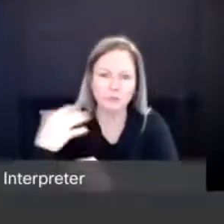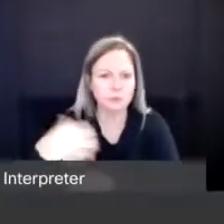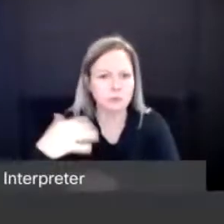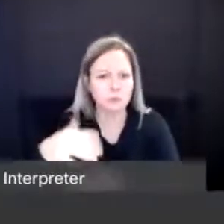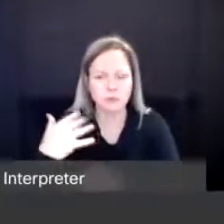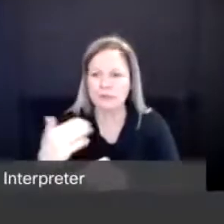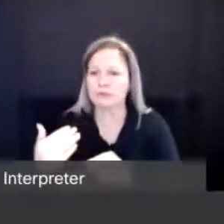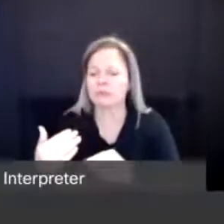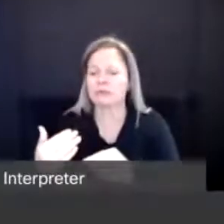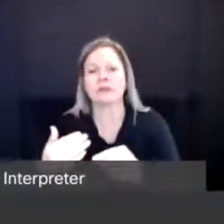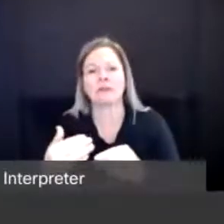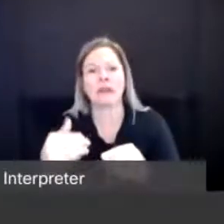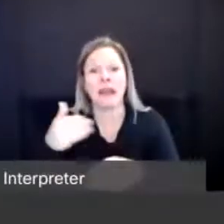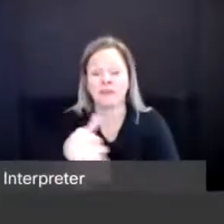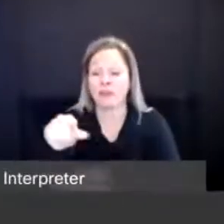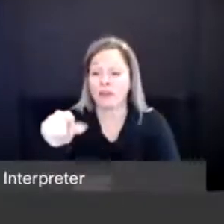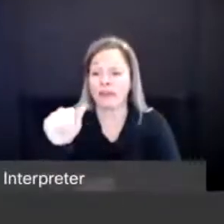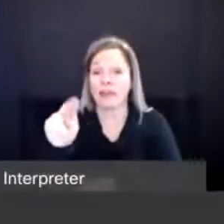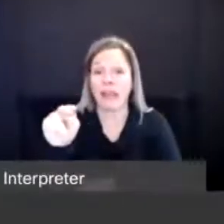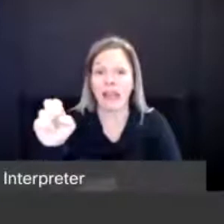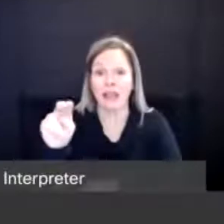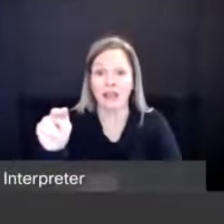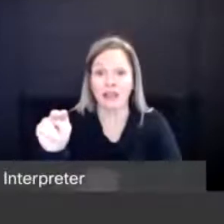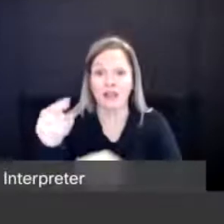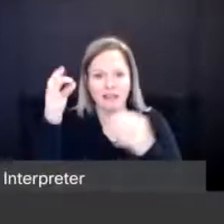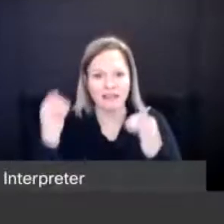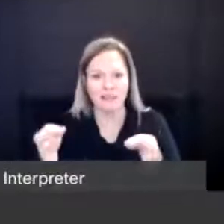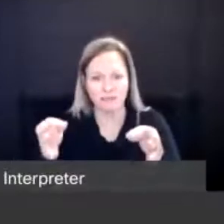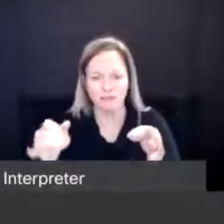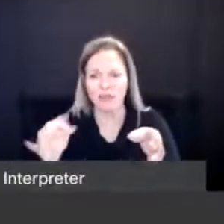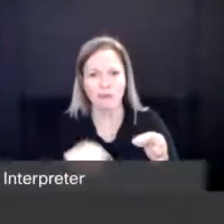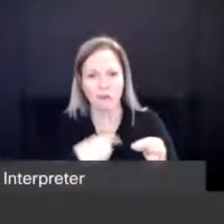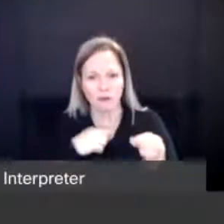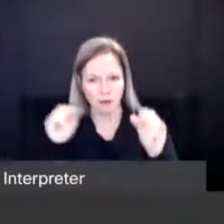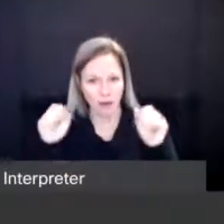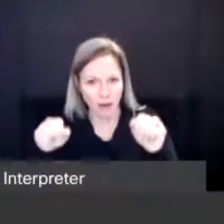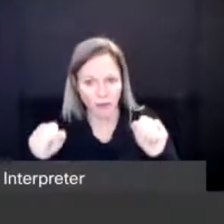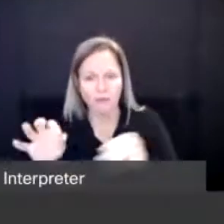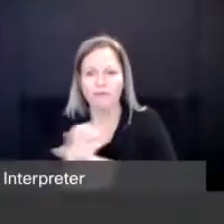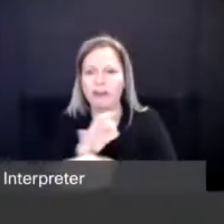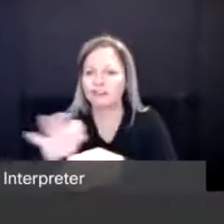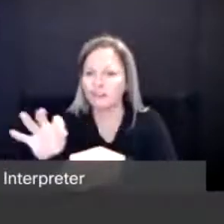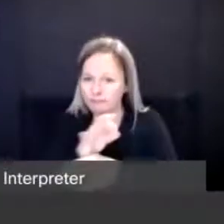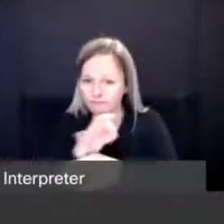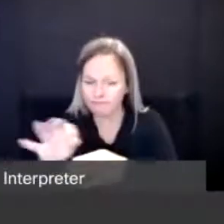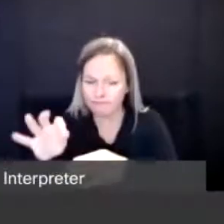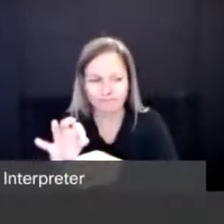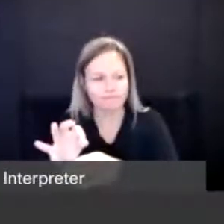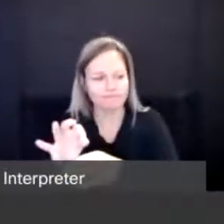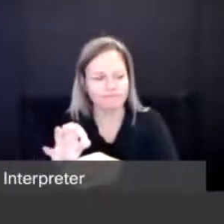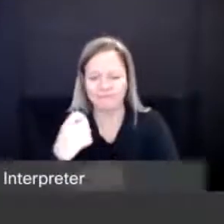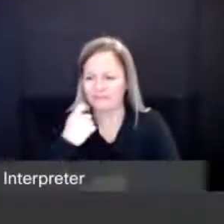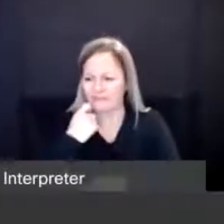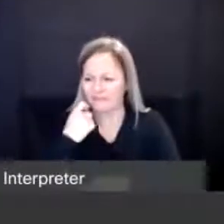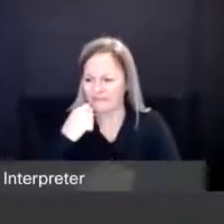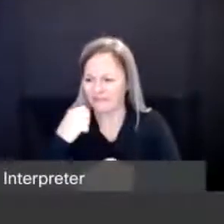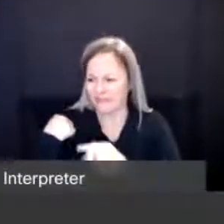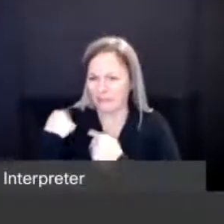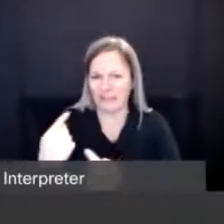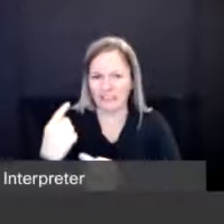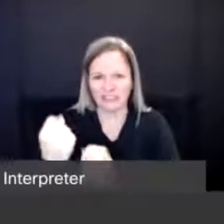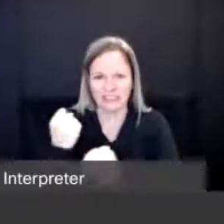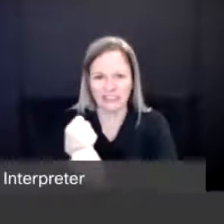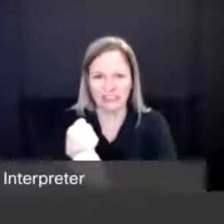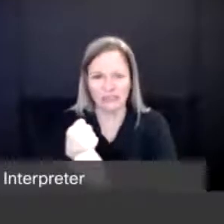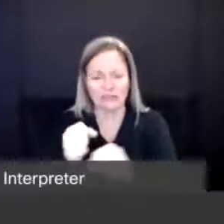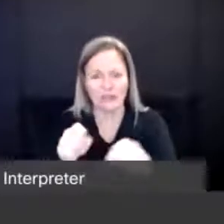Gannon decision on whether we were able to function really this past year as a school district.